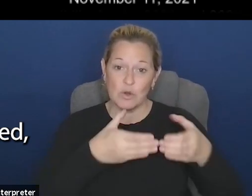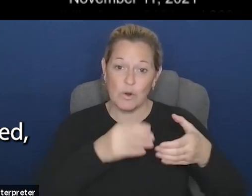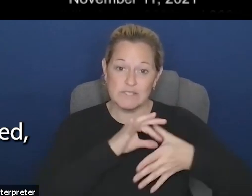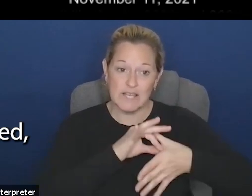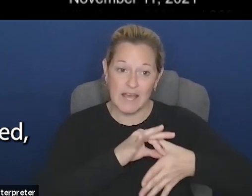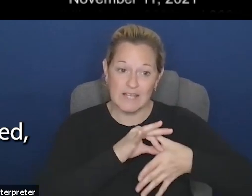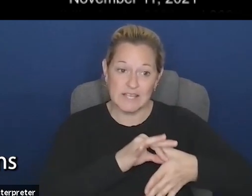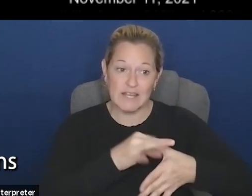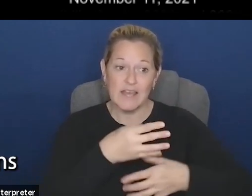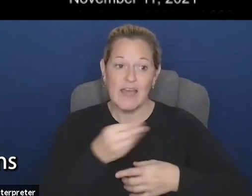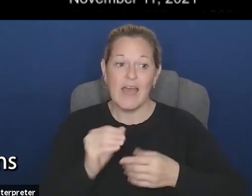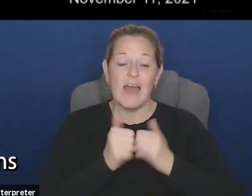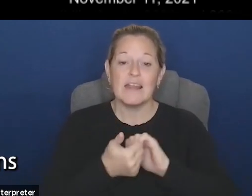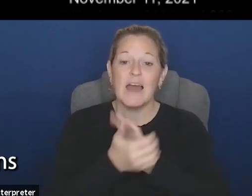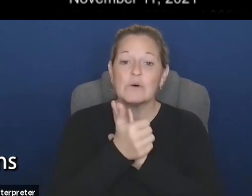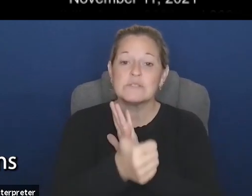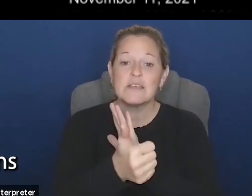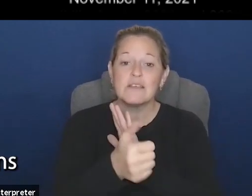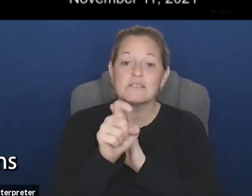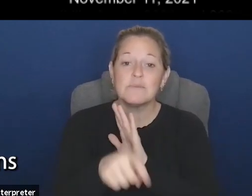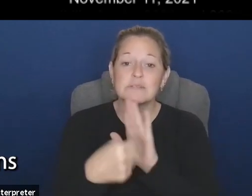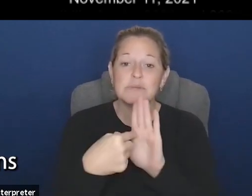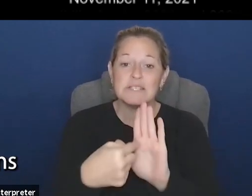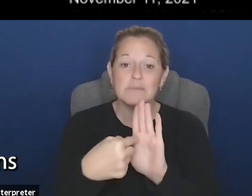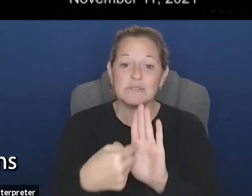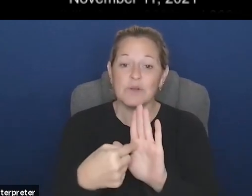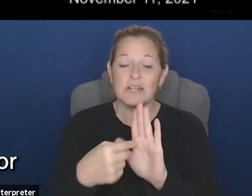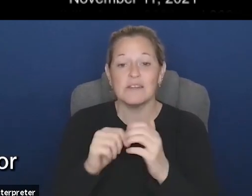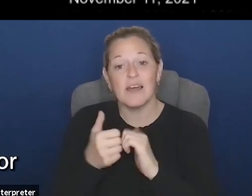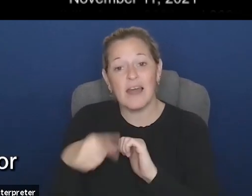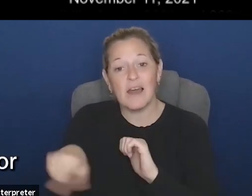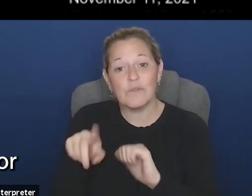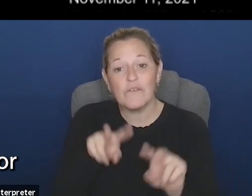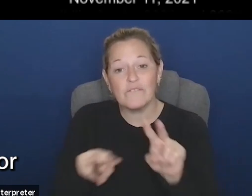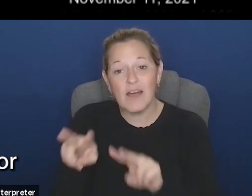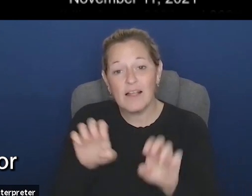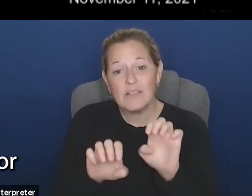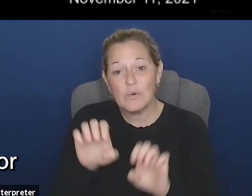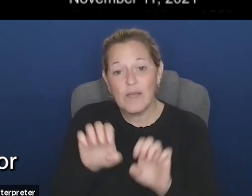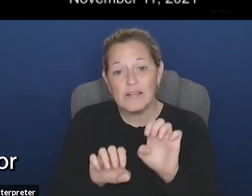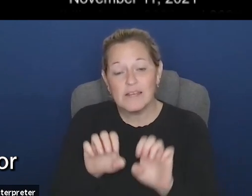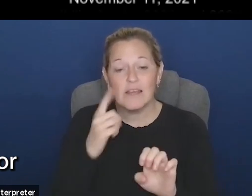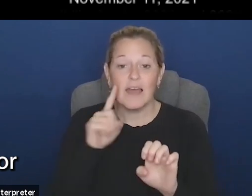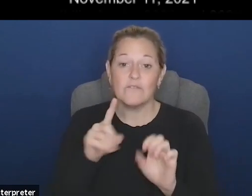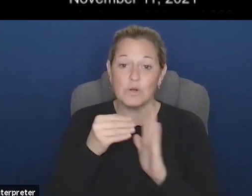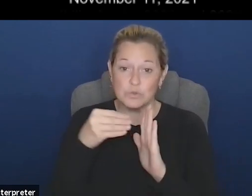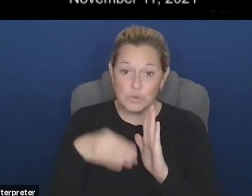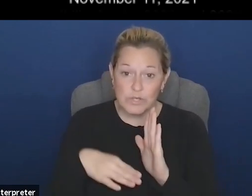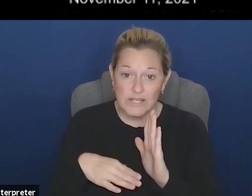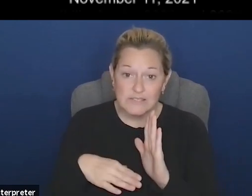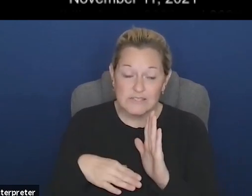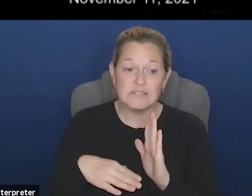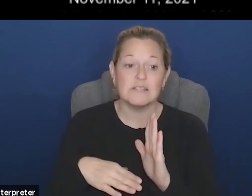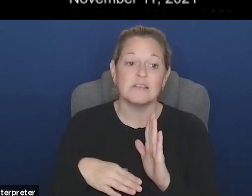how they need to be assessed and evaluated. It shapes expectations for students in the student supervisor or